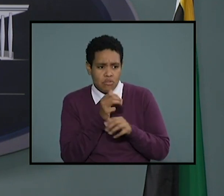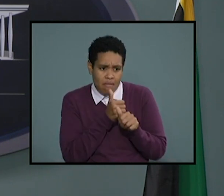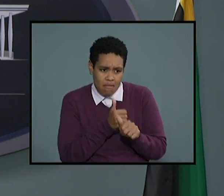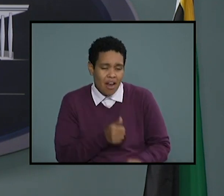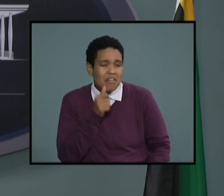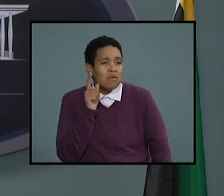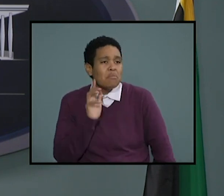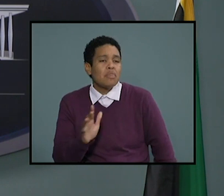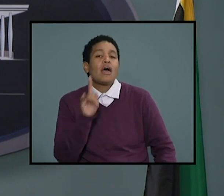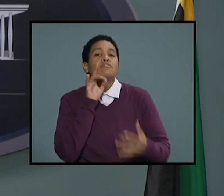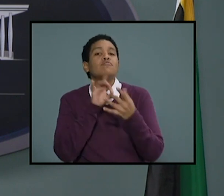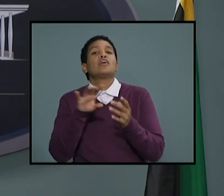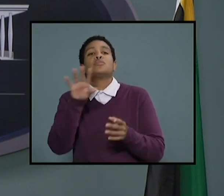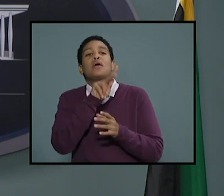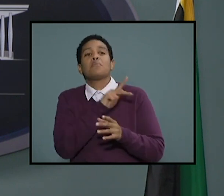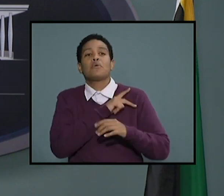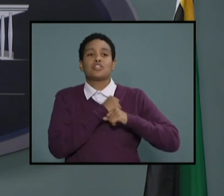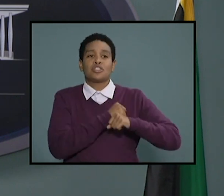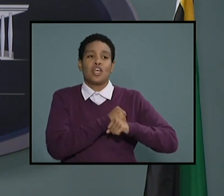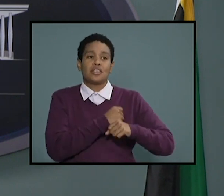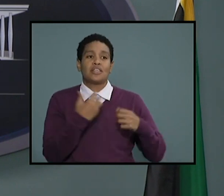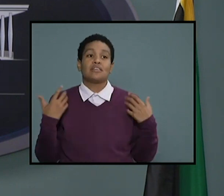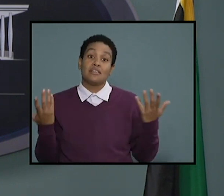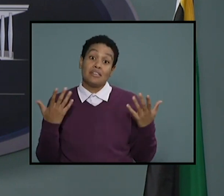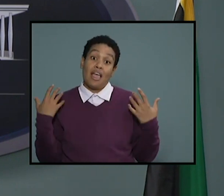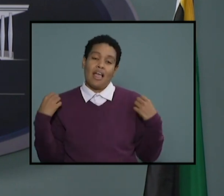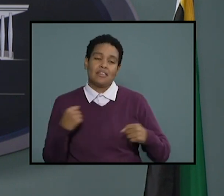their personal security, and health security, that is.